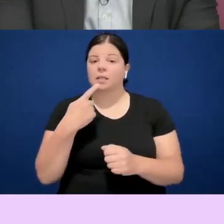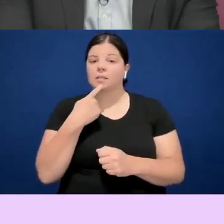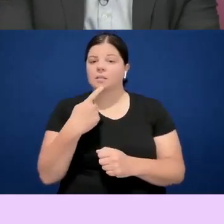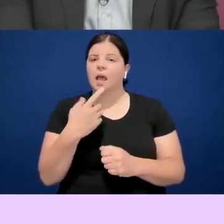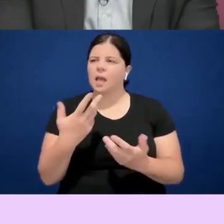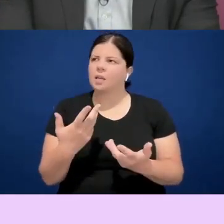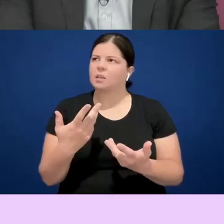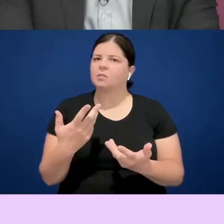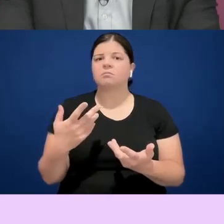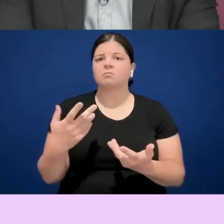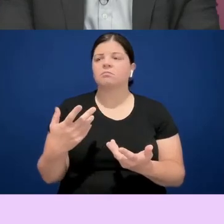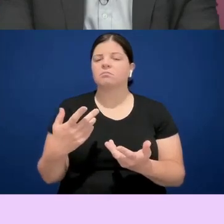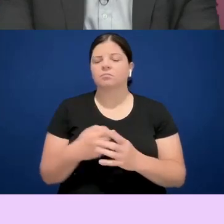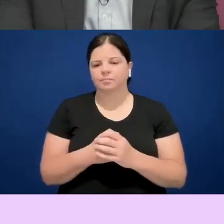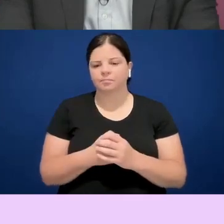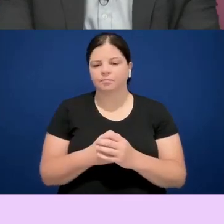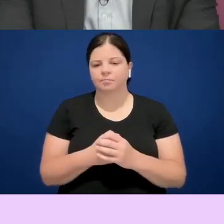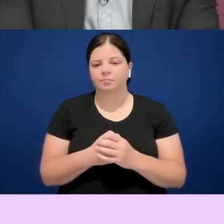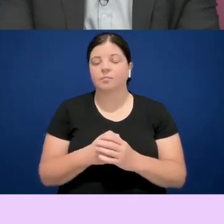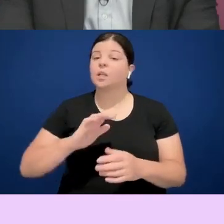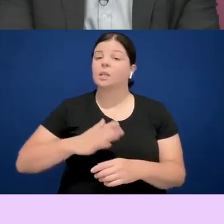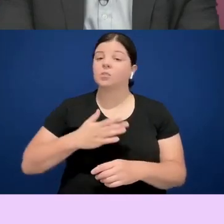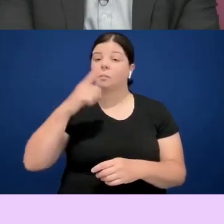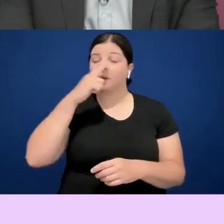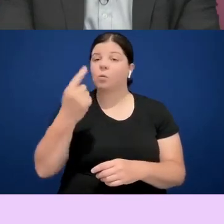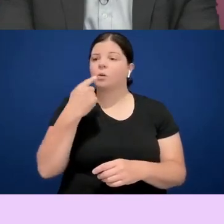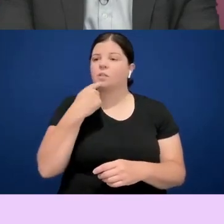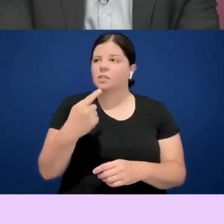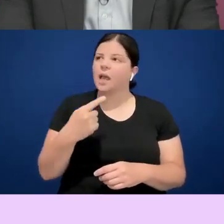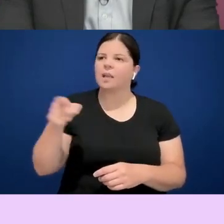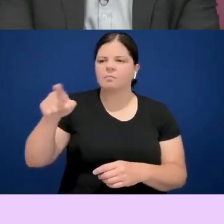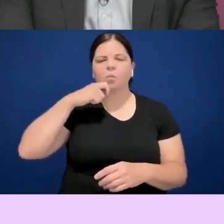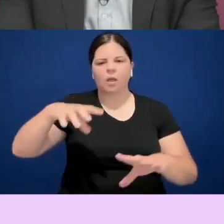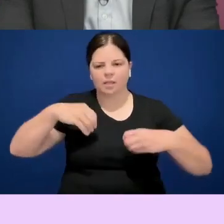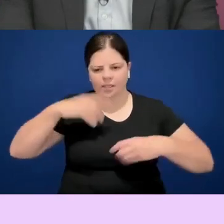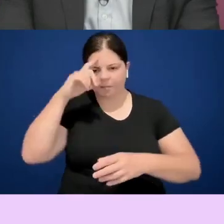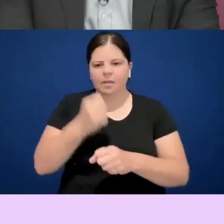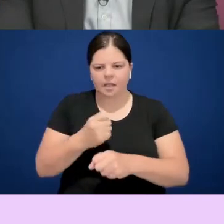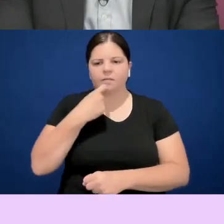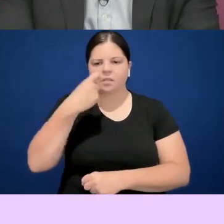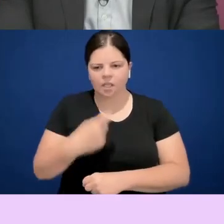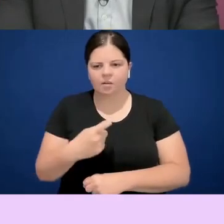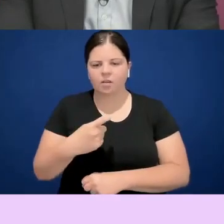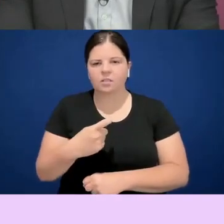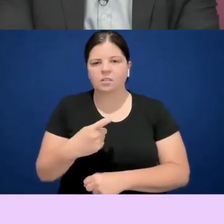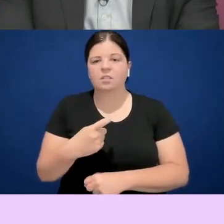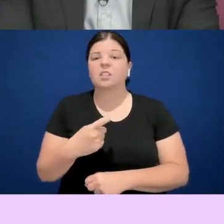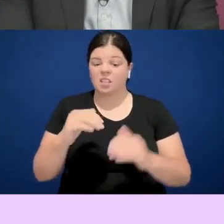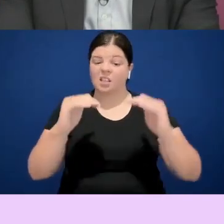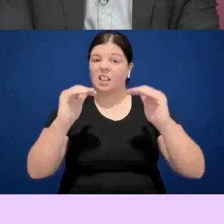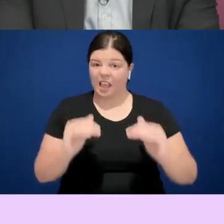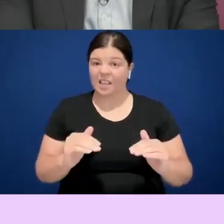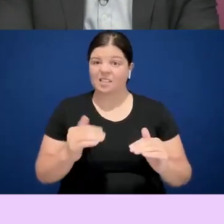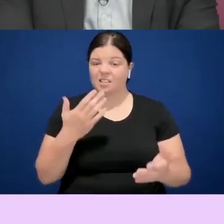has consistently decreased since the inception of these surveys, with just over half, around 57%, believing their